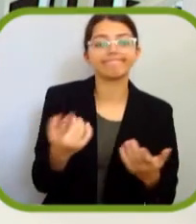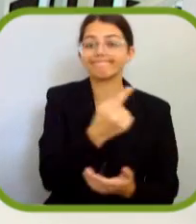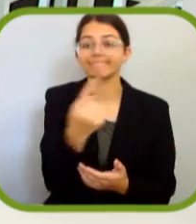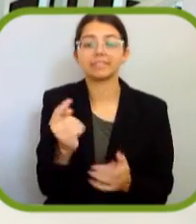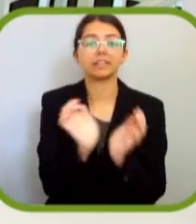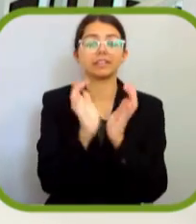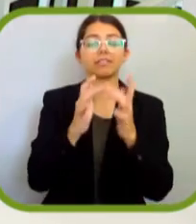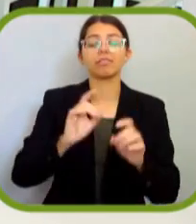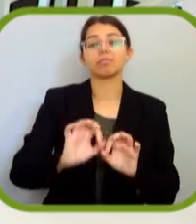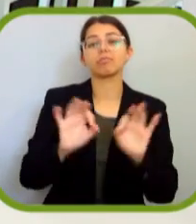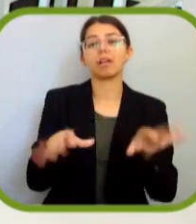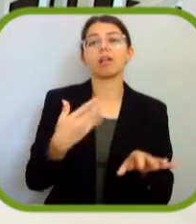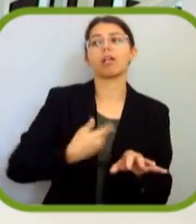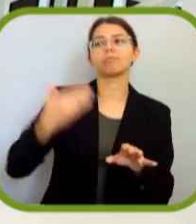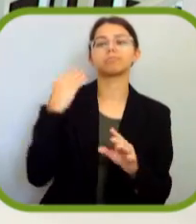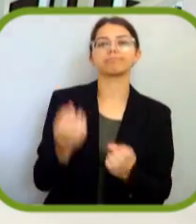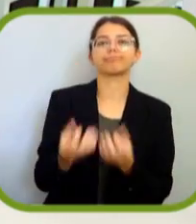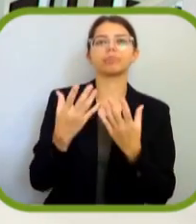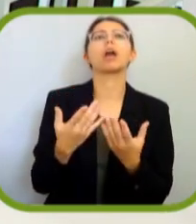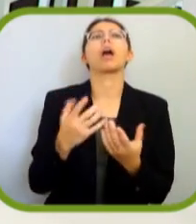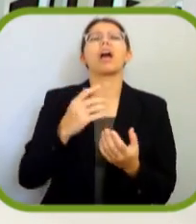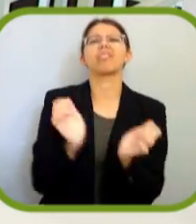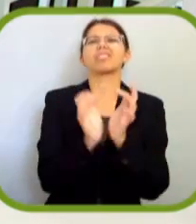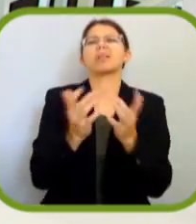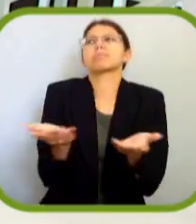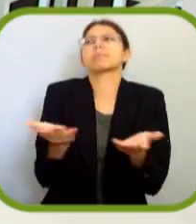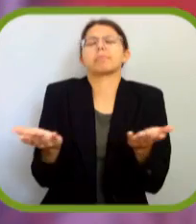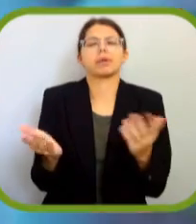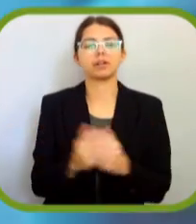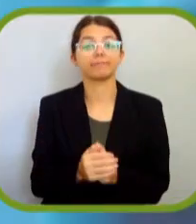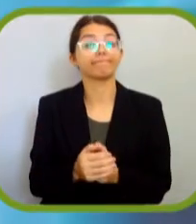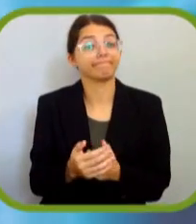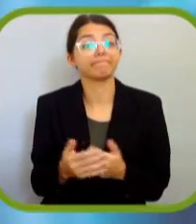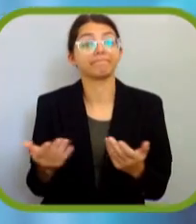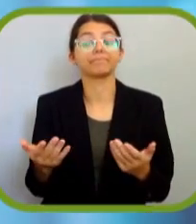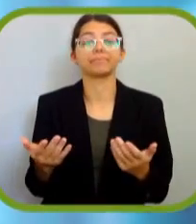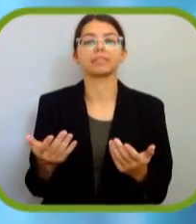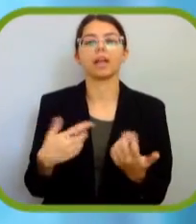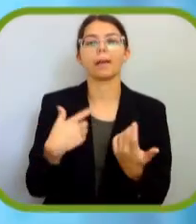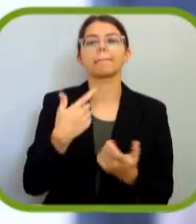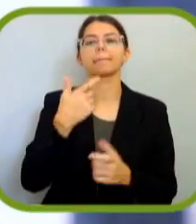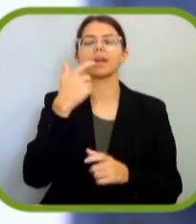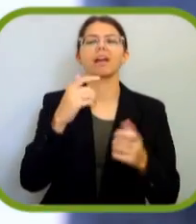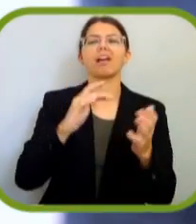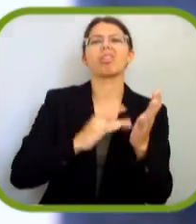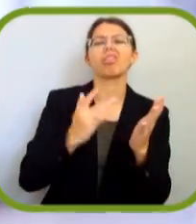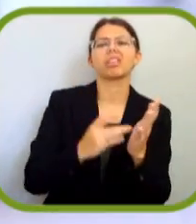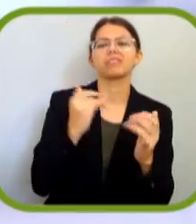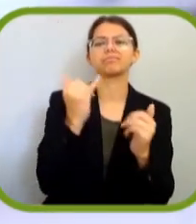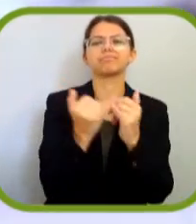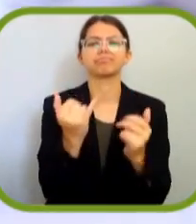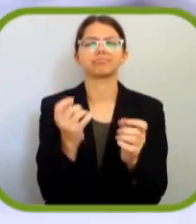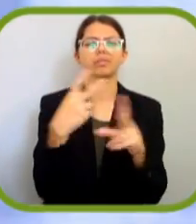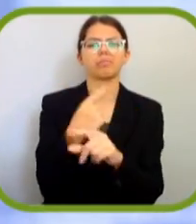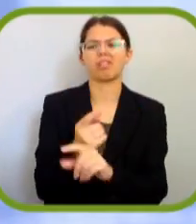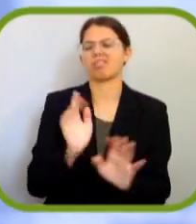remember when it started, people said, oh, who needs the internet, right? And a lot of bookshops said, oh, nobody wants to buy books online.